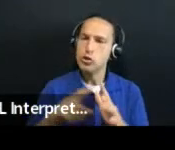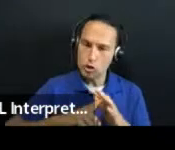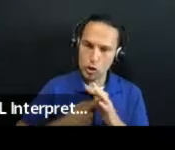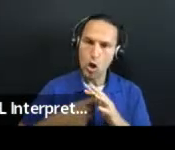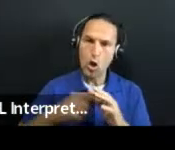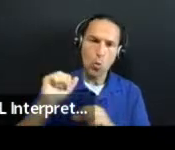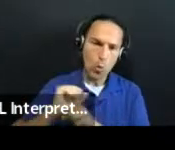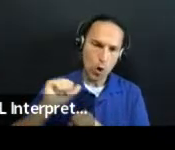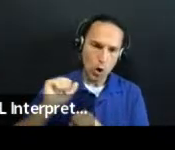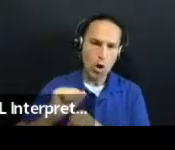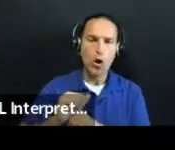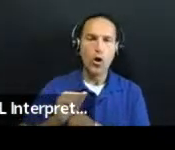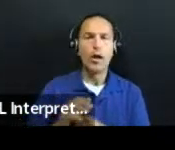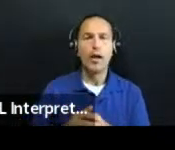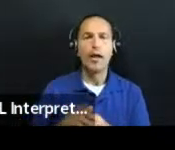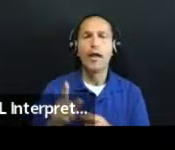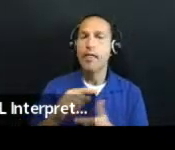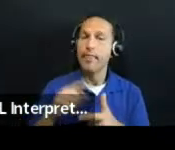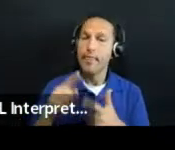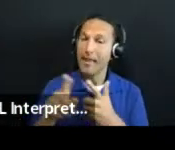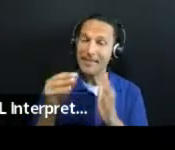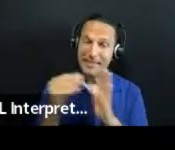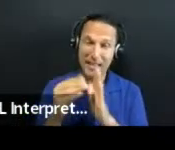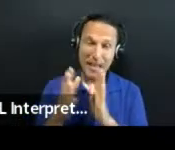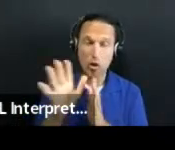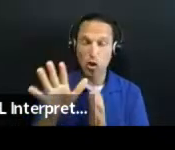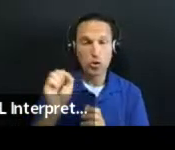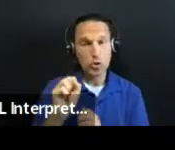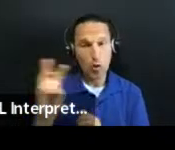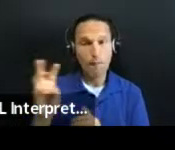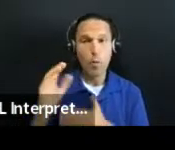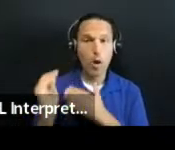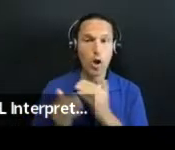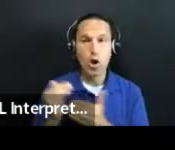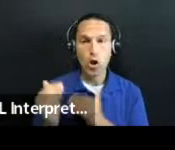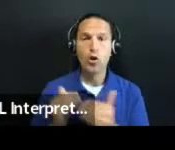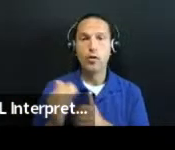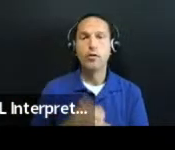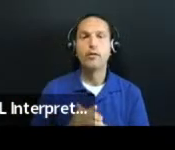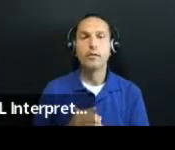working and document your software as you go.